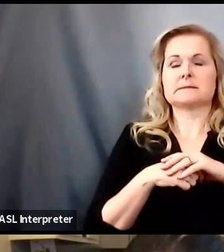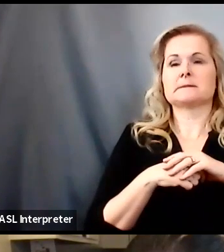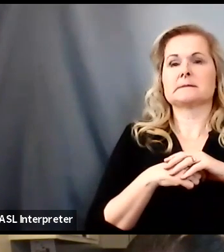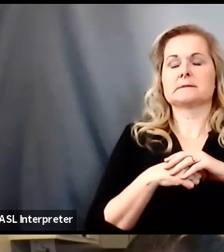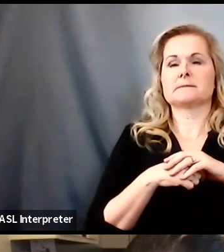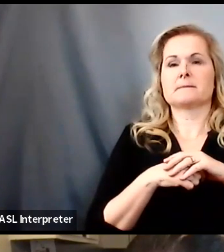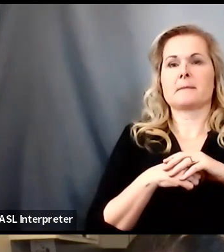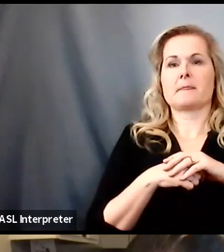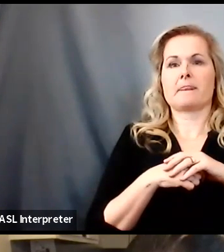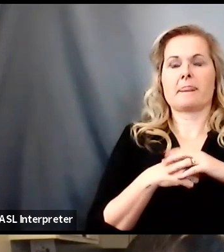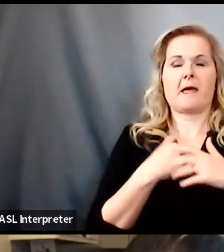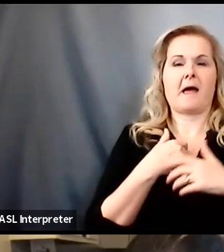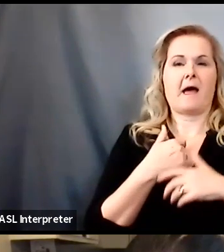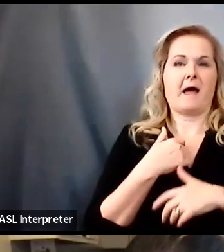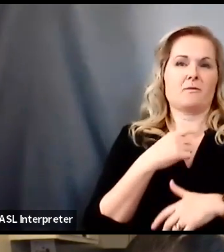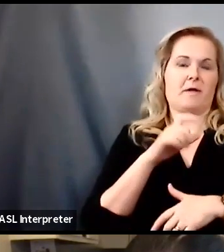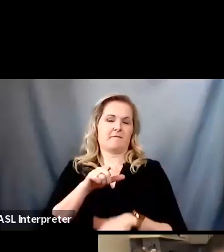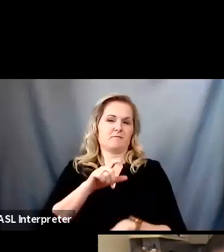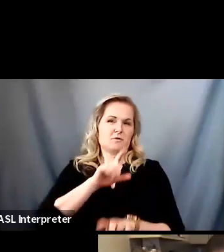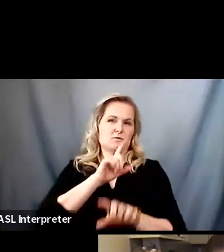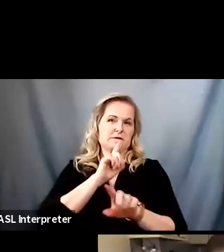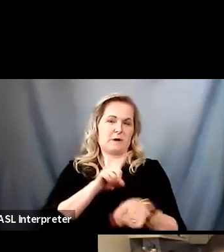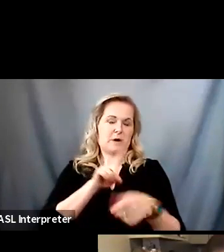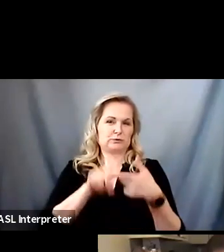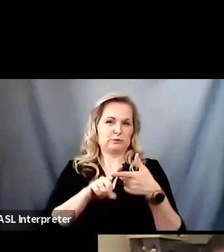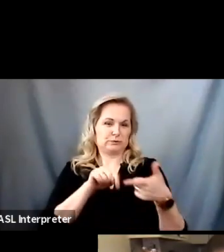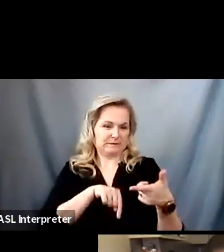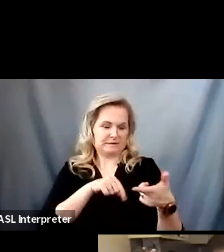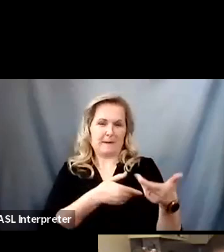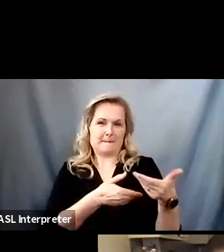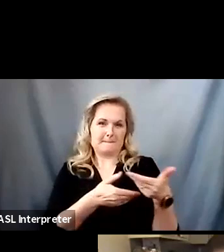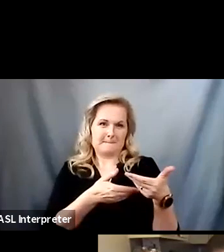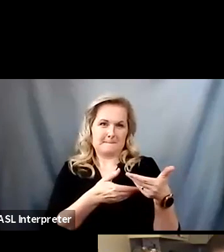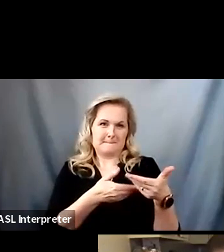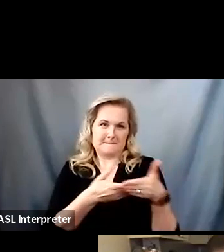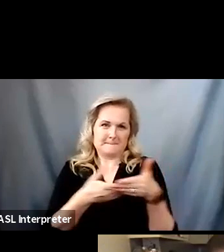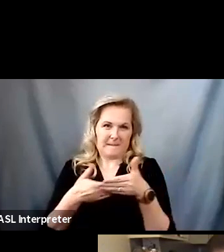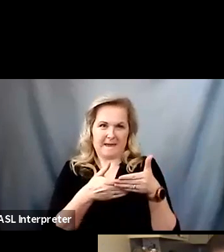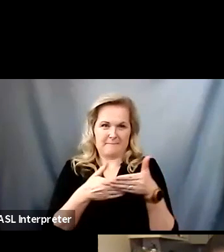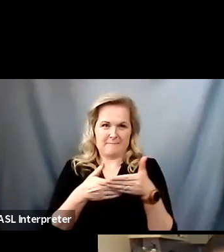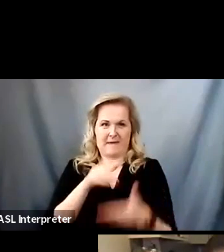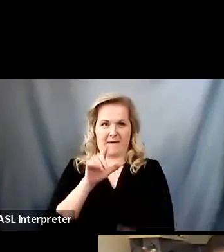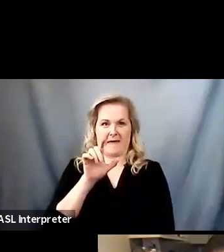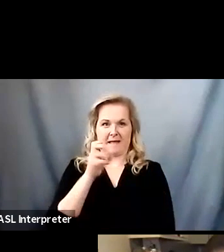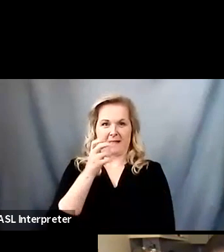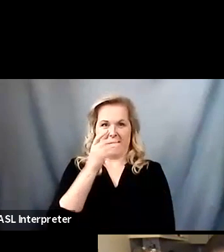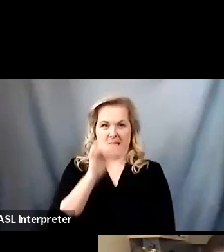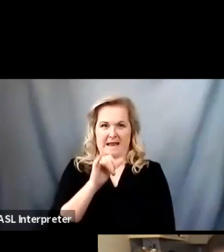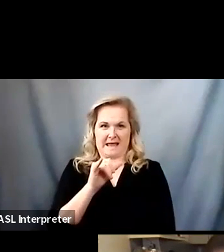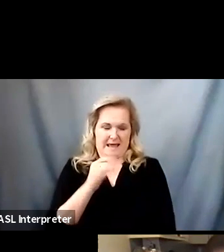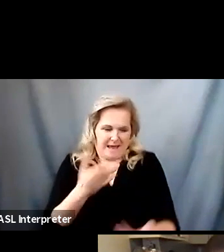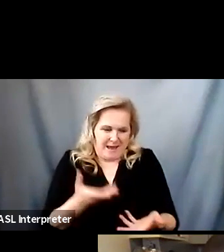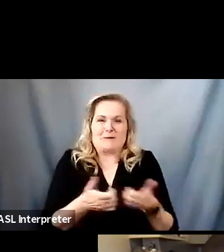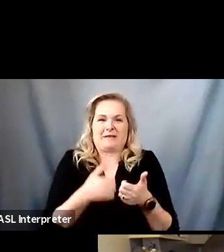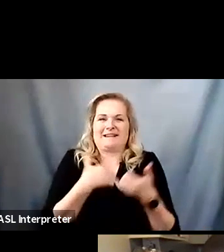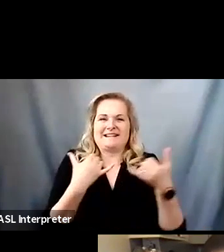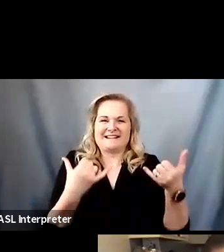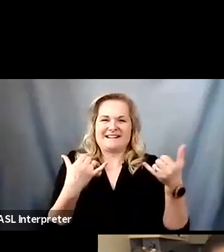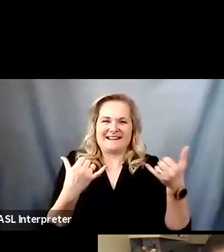I will need to respond to my baby Lenny that's hanging out with me today.